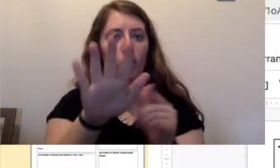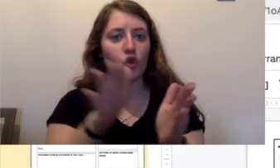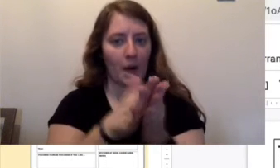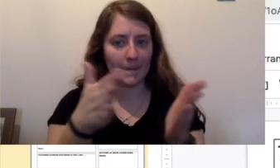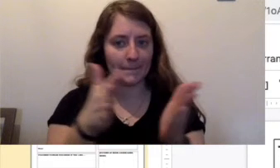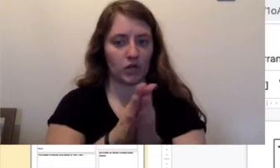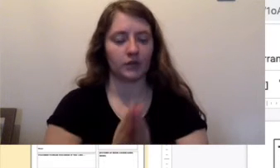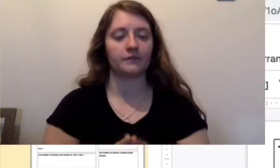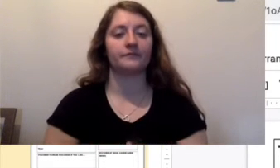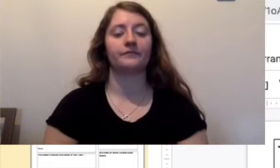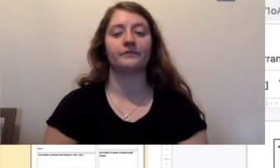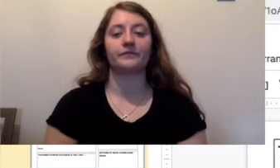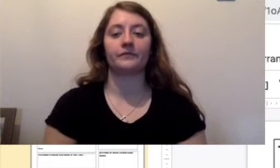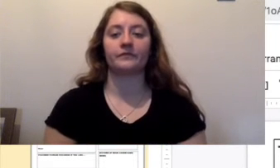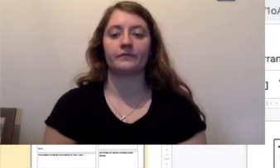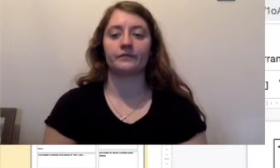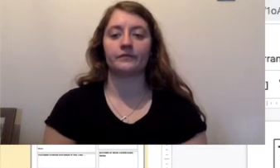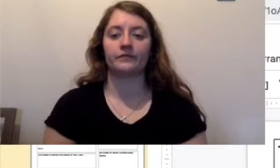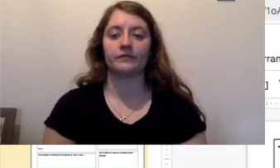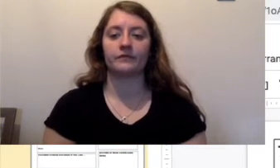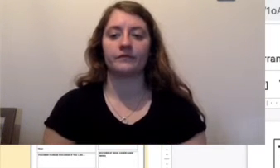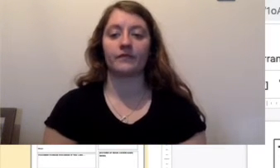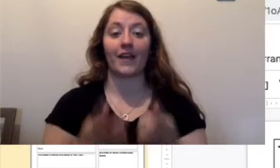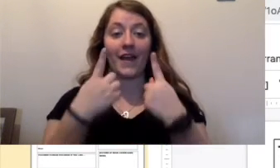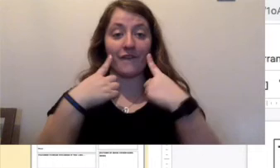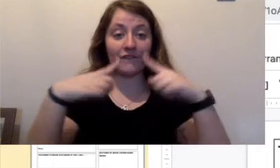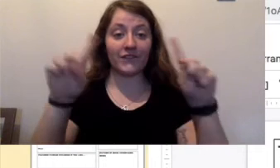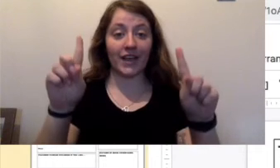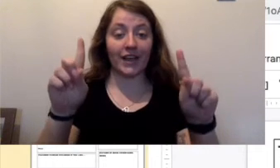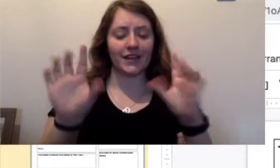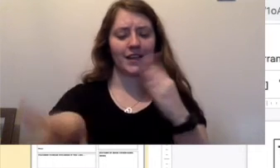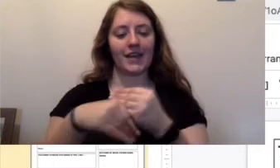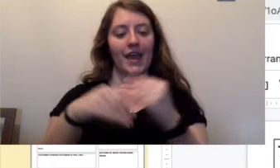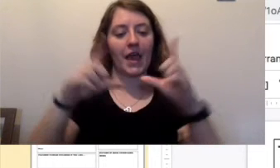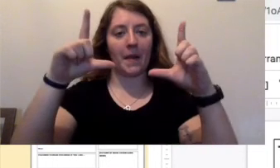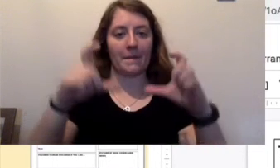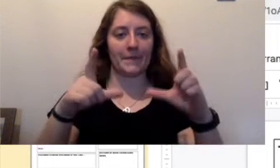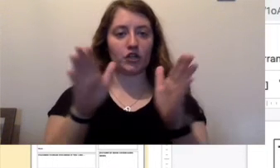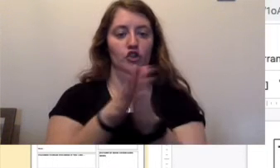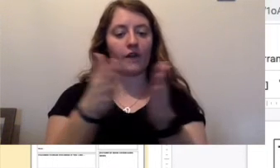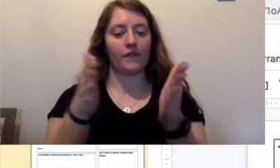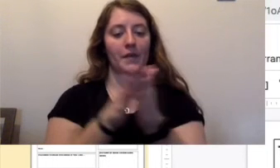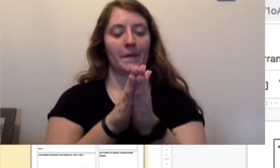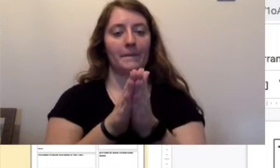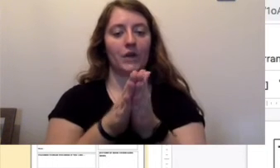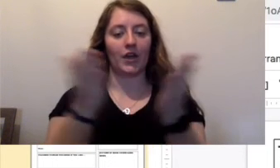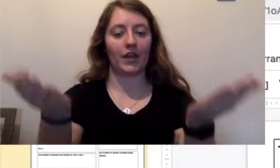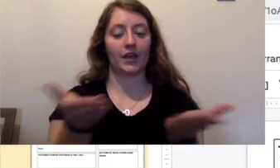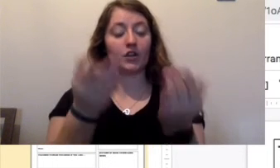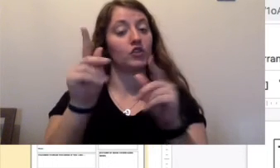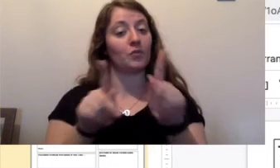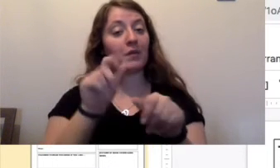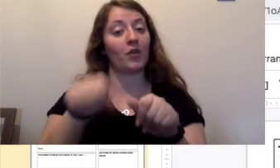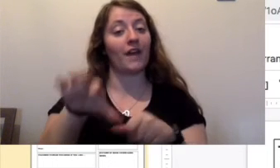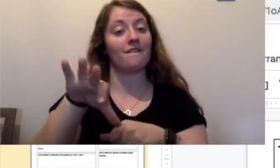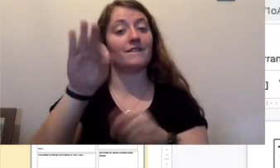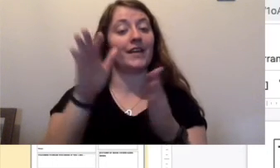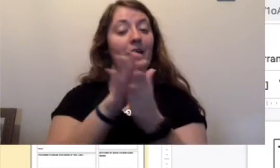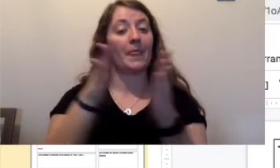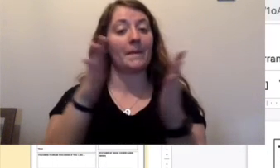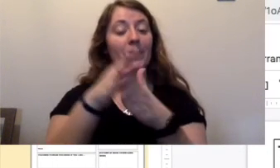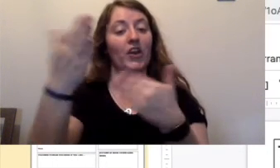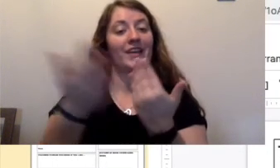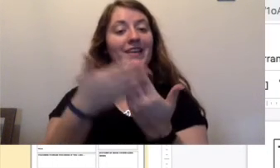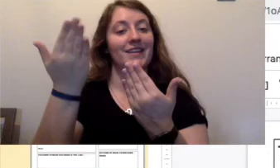finally, why don't you insert a picture of the book cover here so that people will be able to find the book easily if